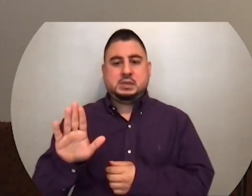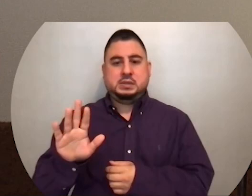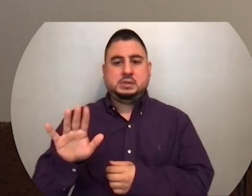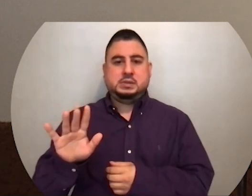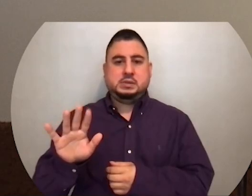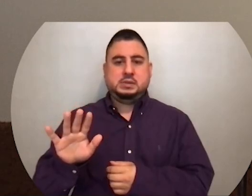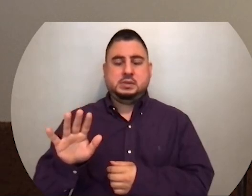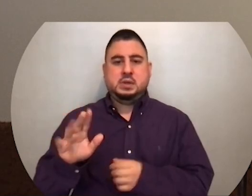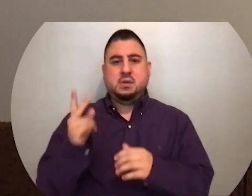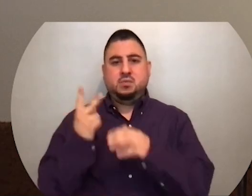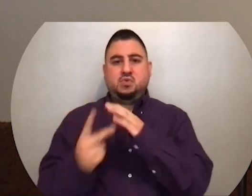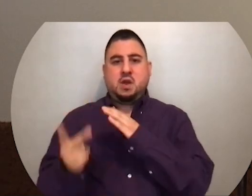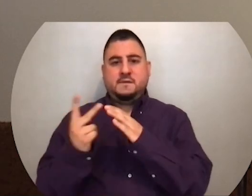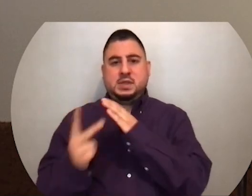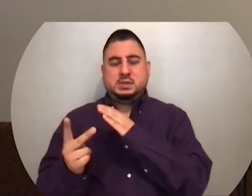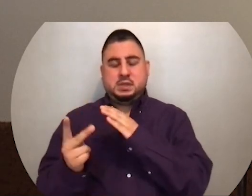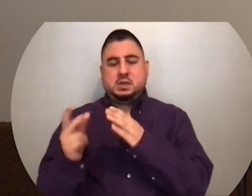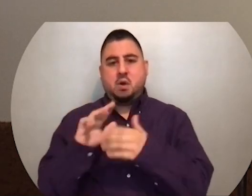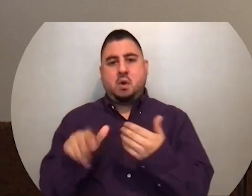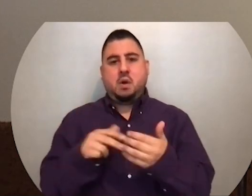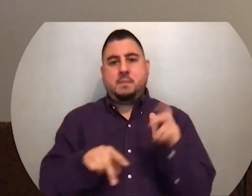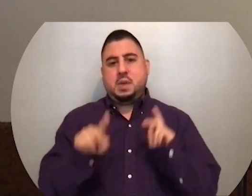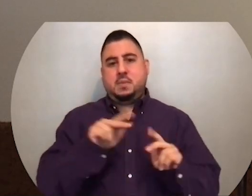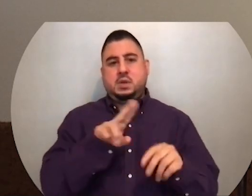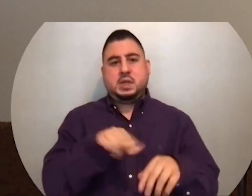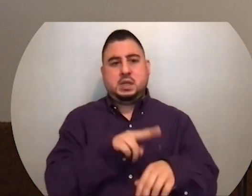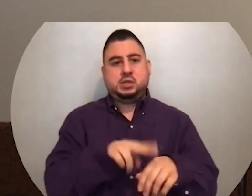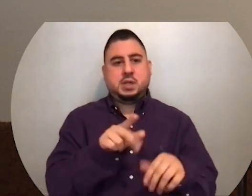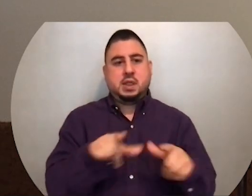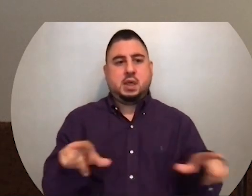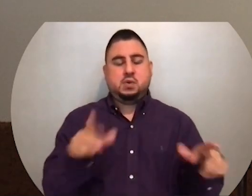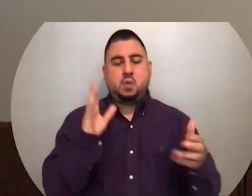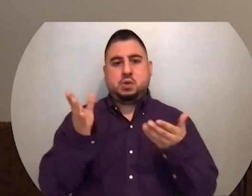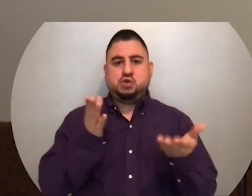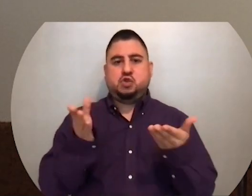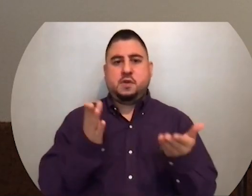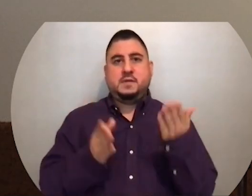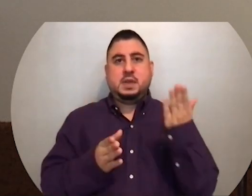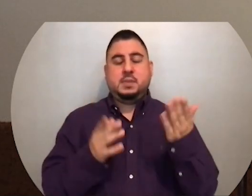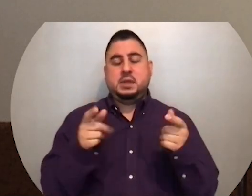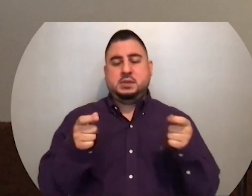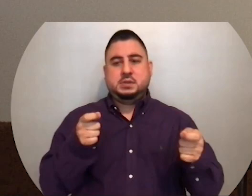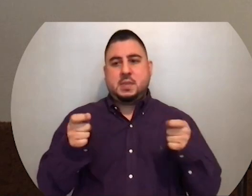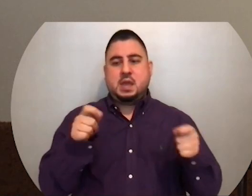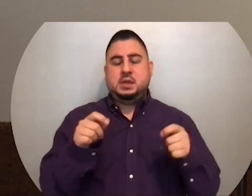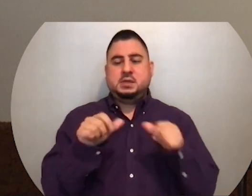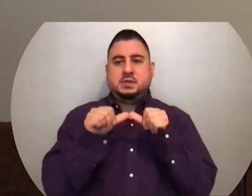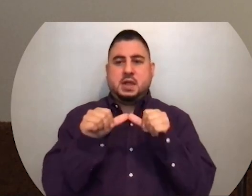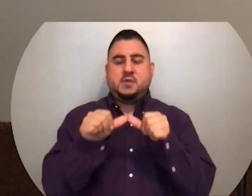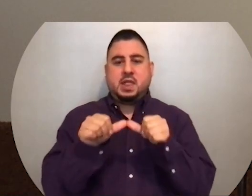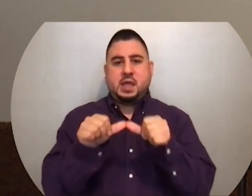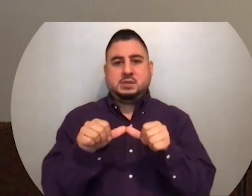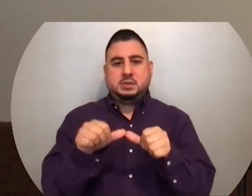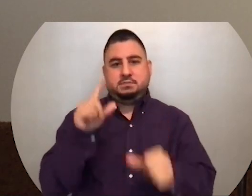his prophecies, all peoples, nations, and language will serve him. His dominion is an everlasting